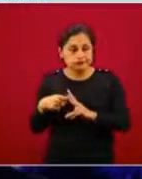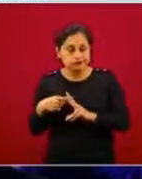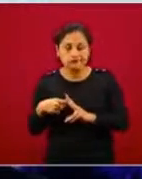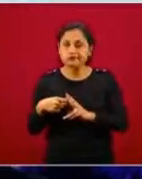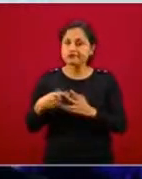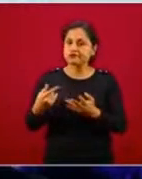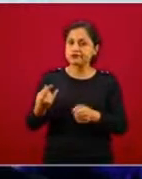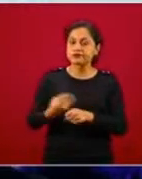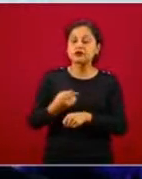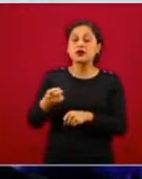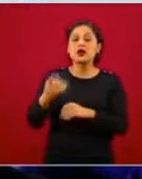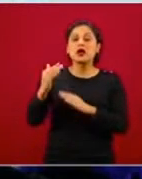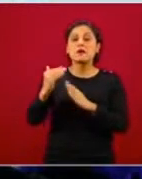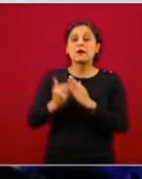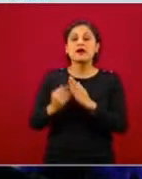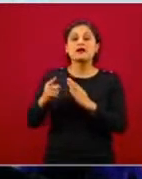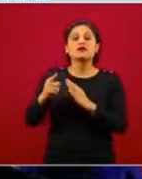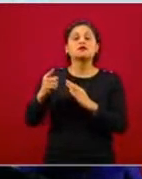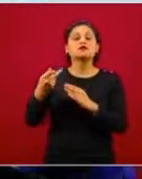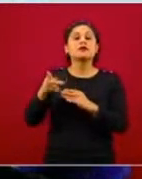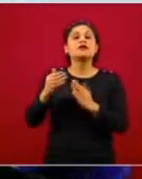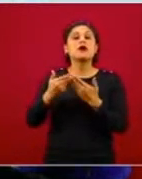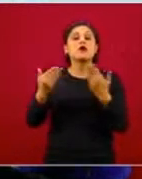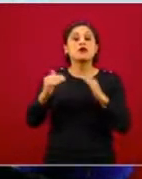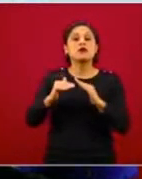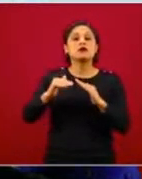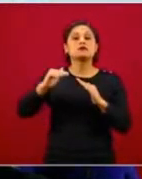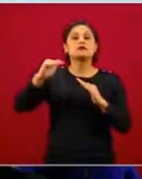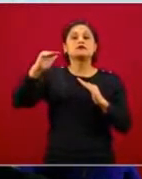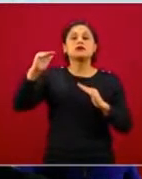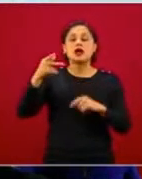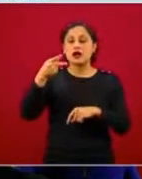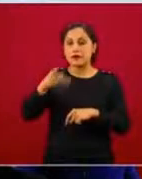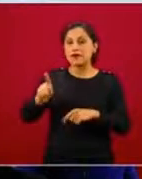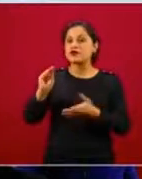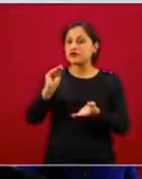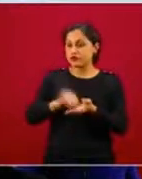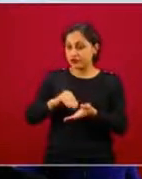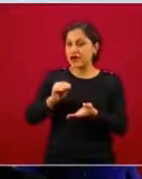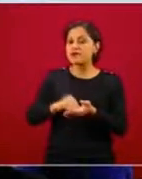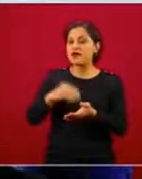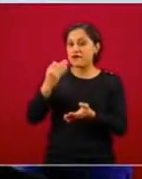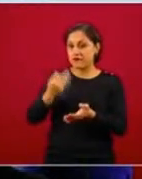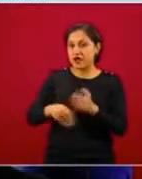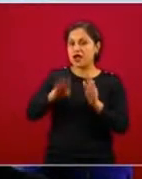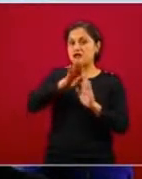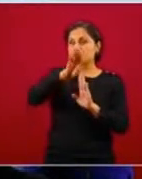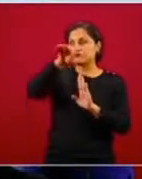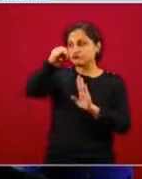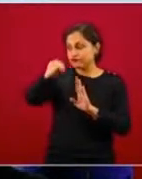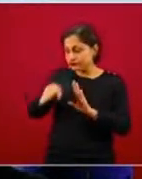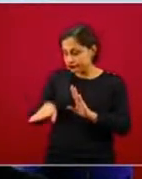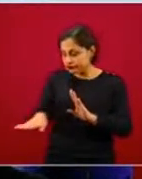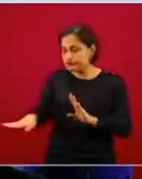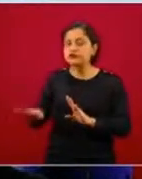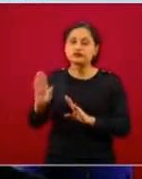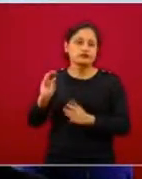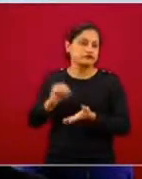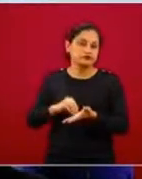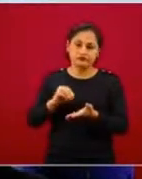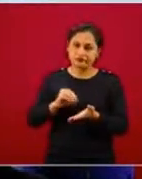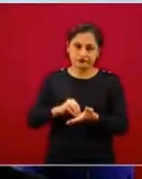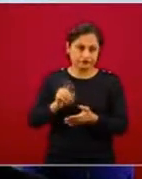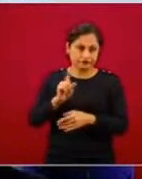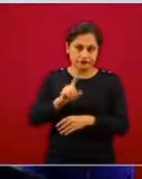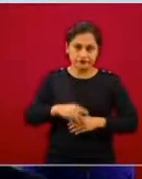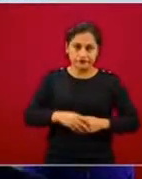had shown, but we do see that they are going down. There's still more time to go. We still want them to get down to that point